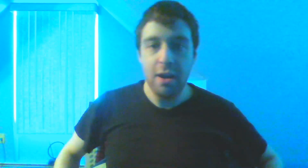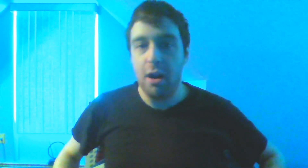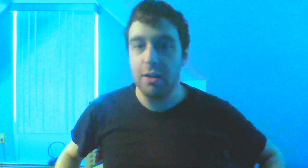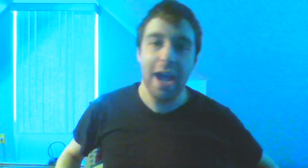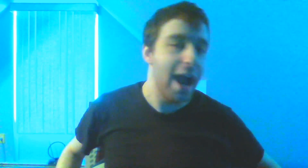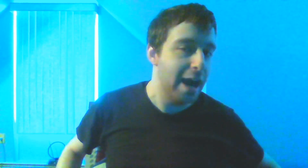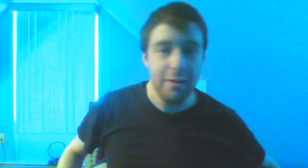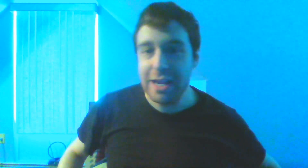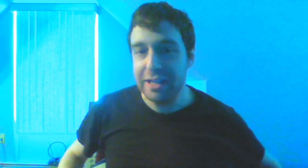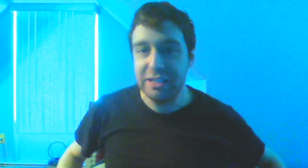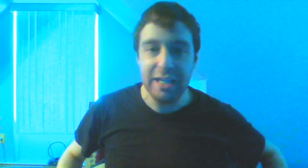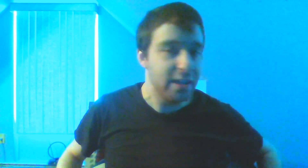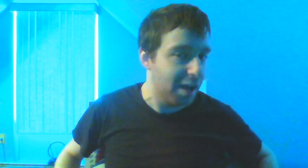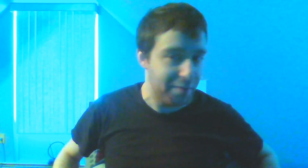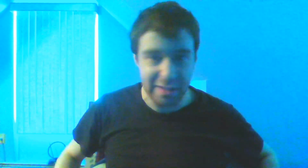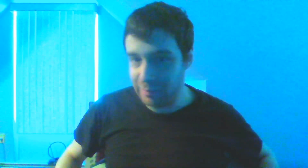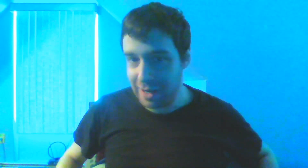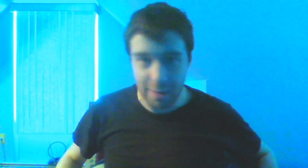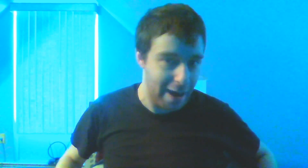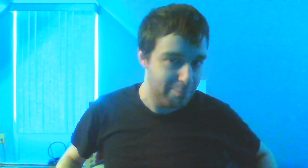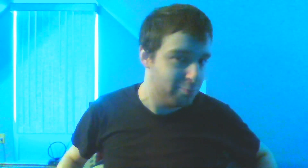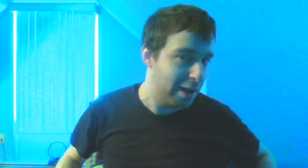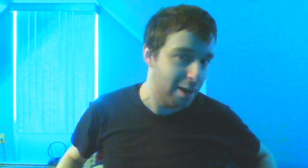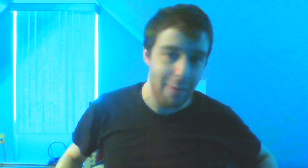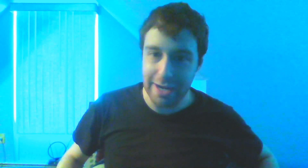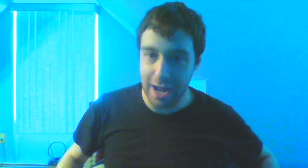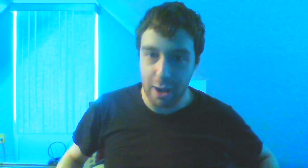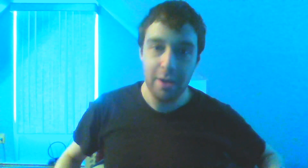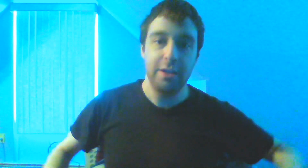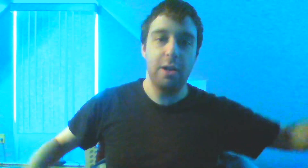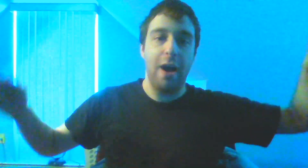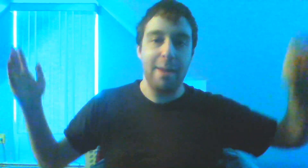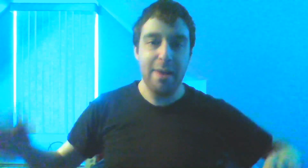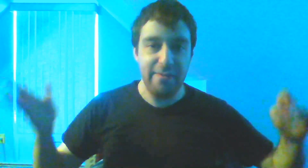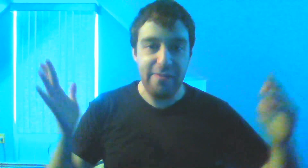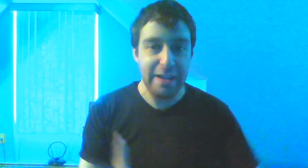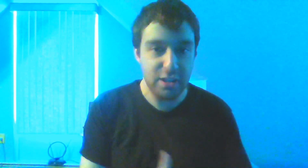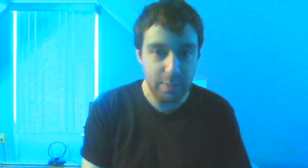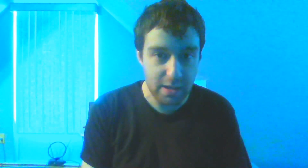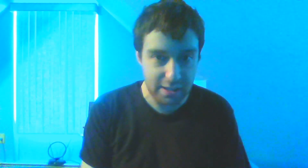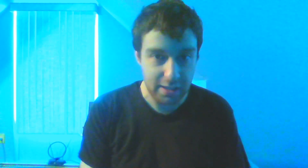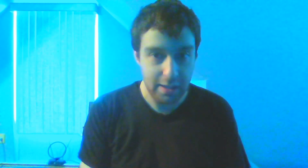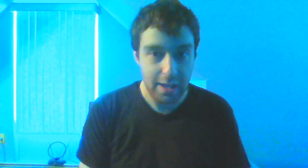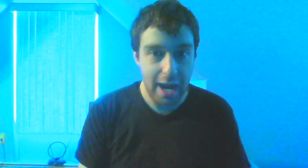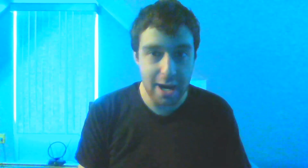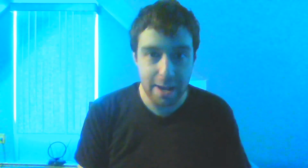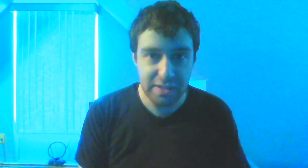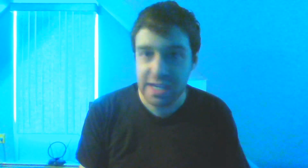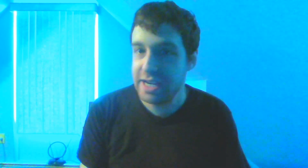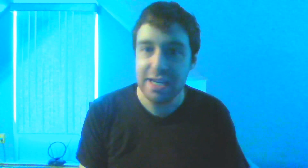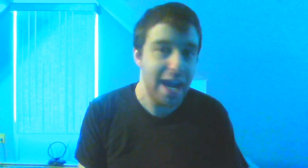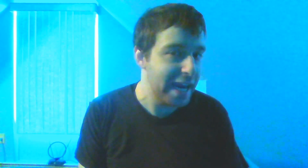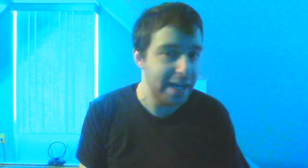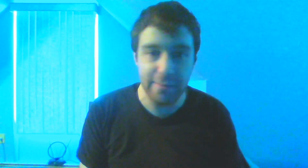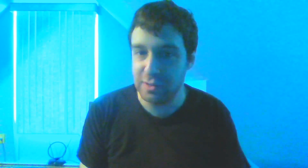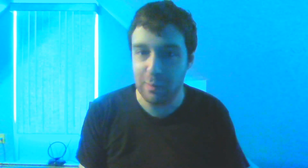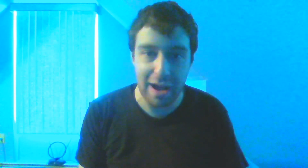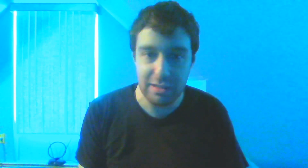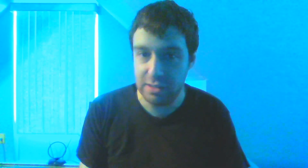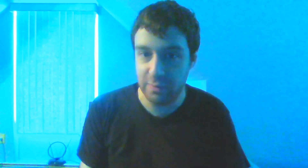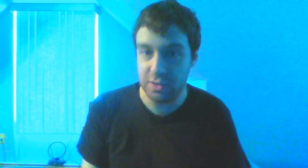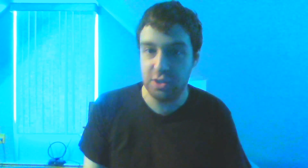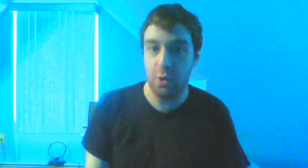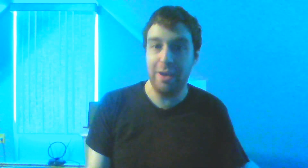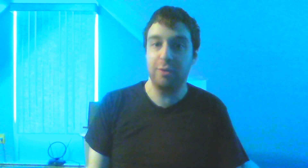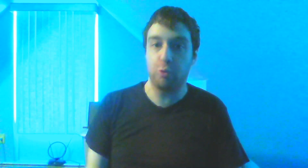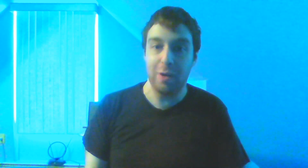hear, okay, I don't need to see the governor's butter right now. You know, I'm on Facebook, and I'm seeing negative